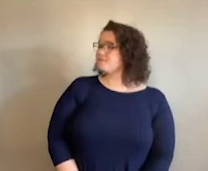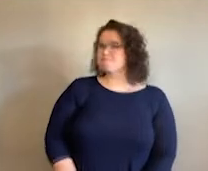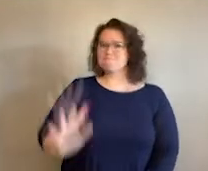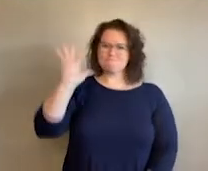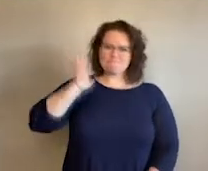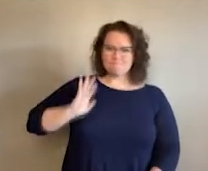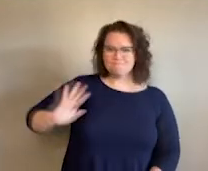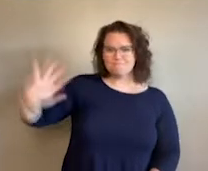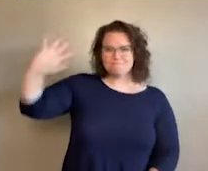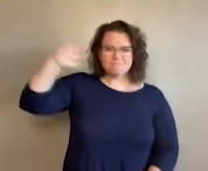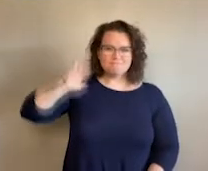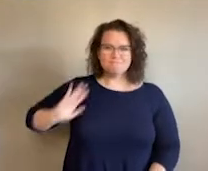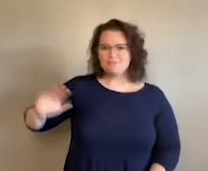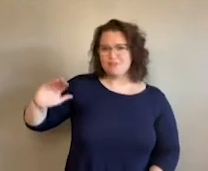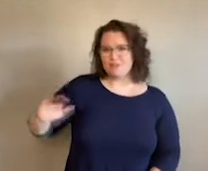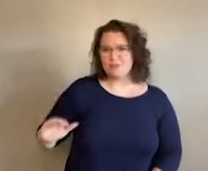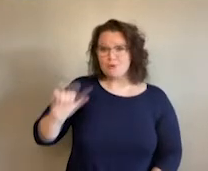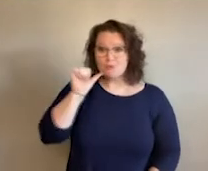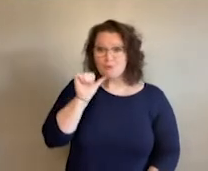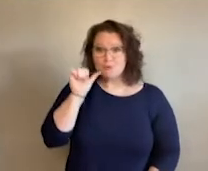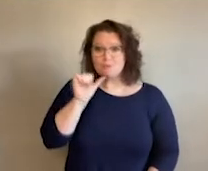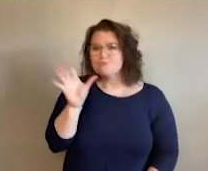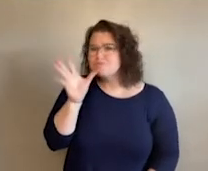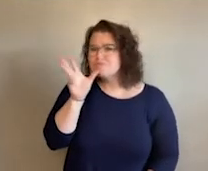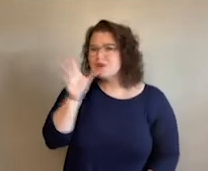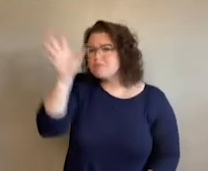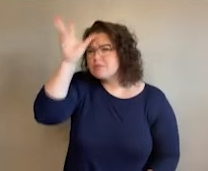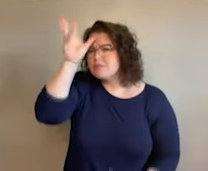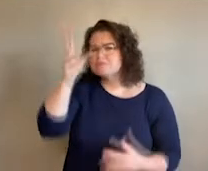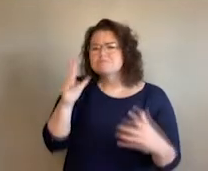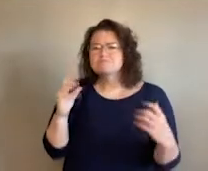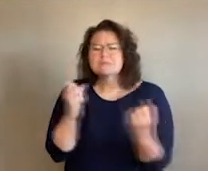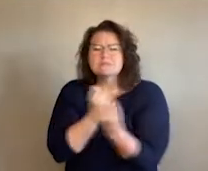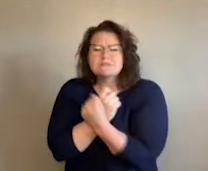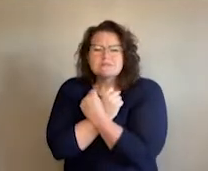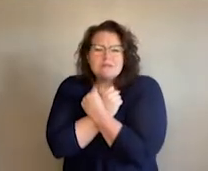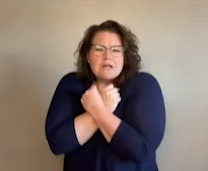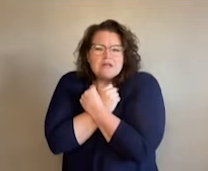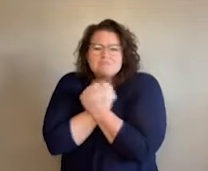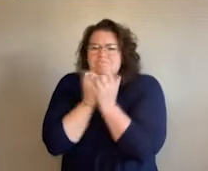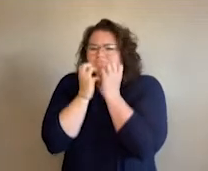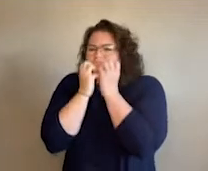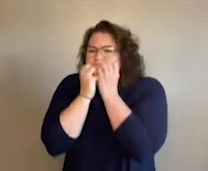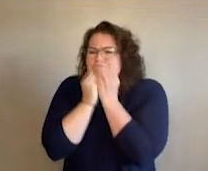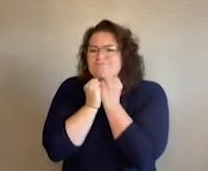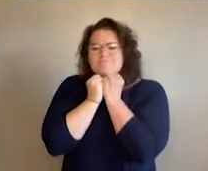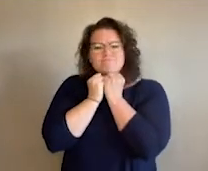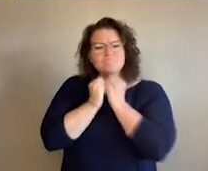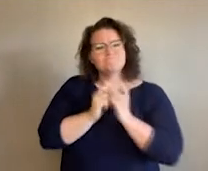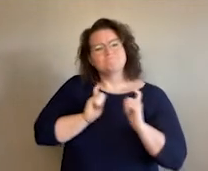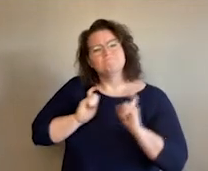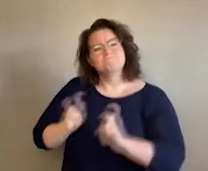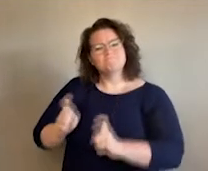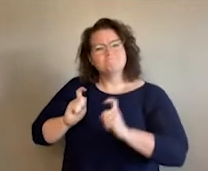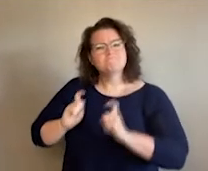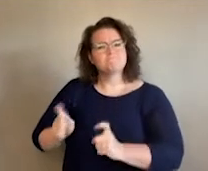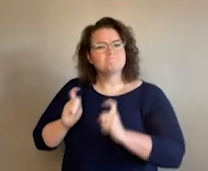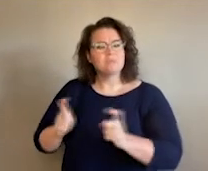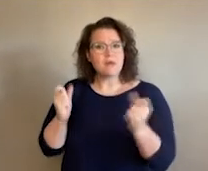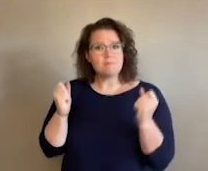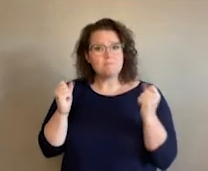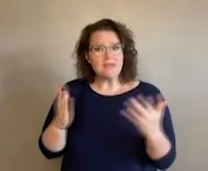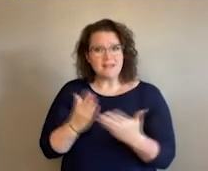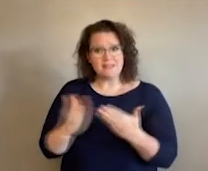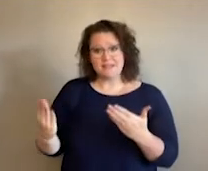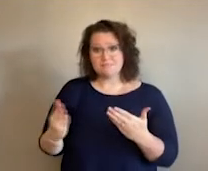There was once a little girl whose father and mother loved her so dearly that they thought nothing too good for her. Her mother made